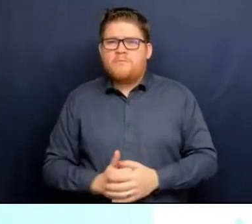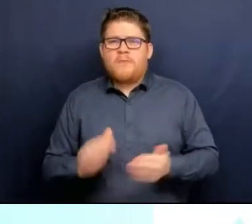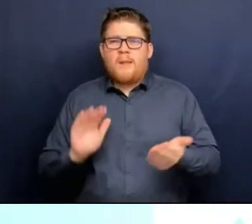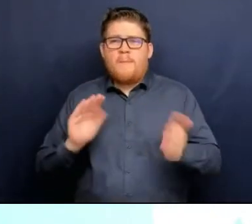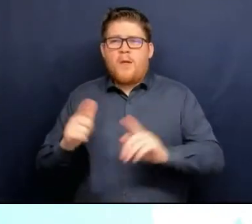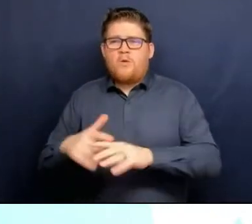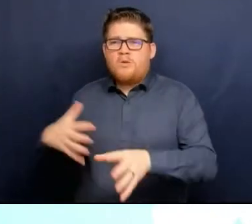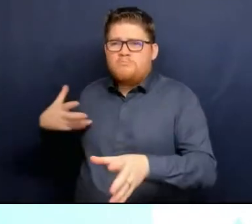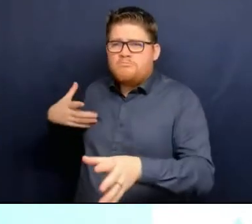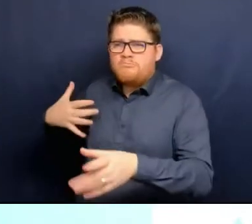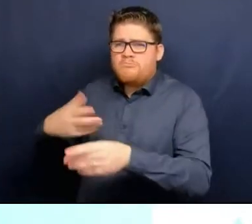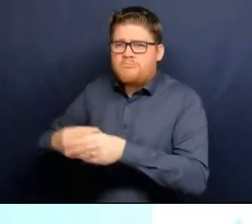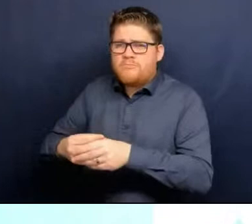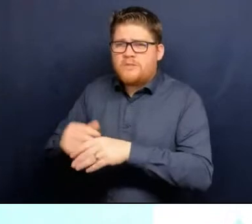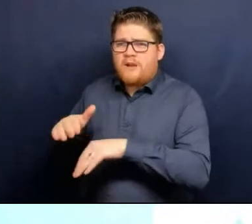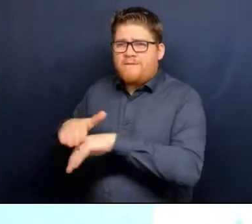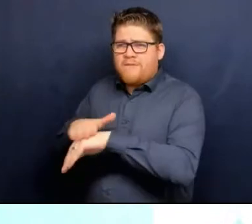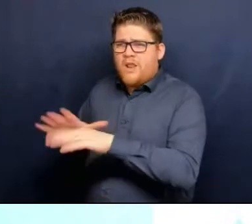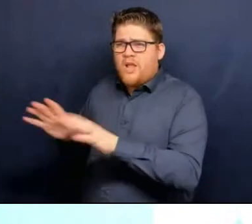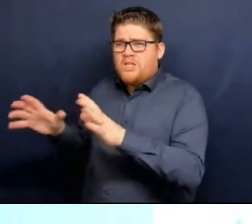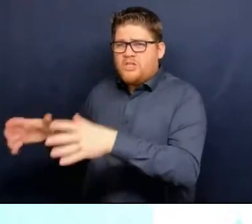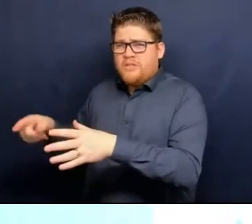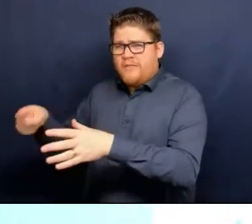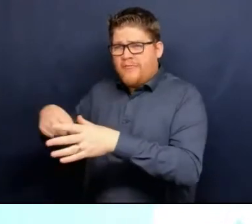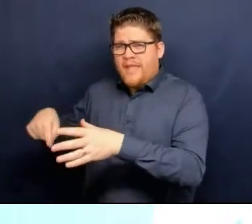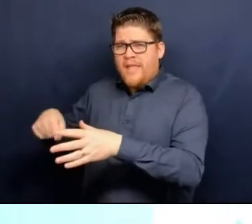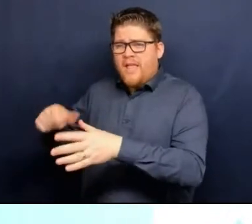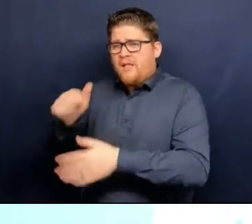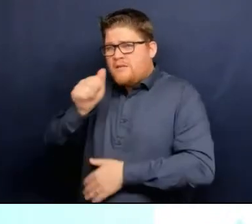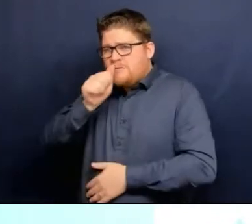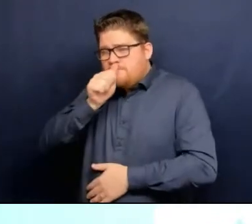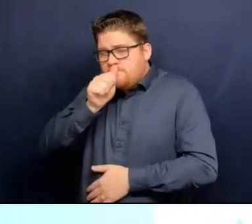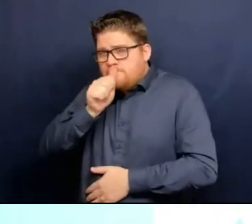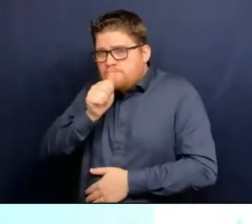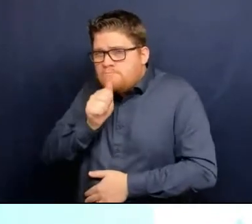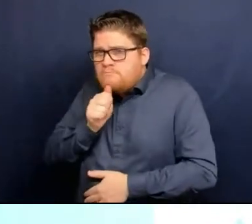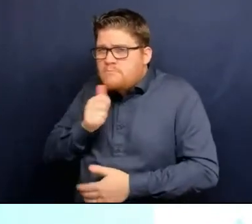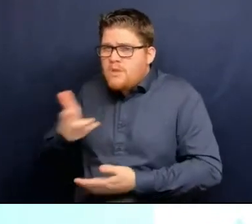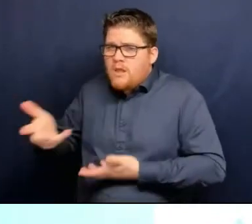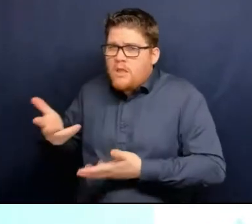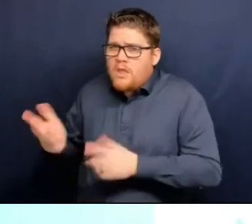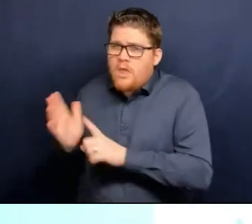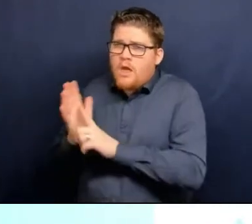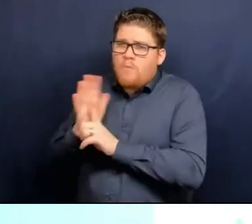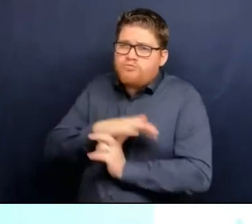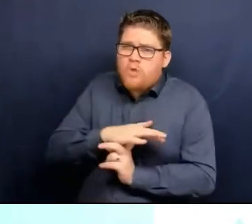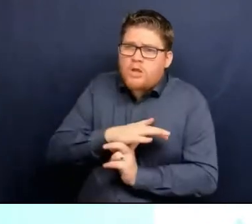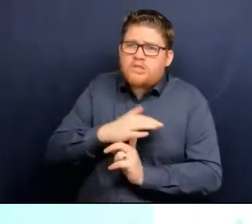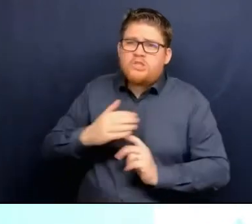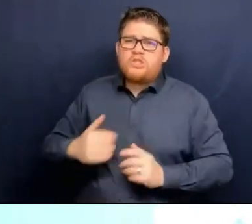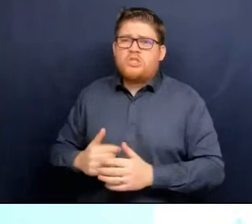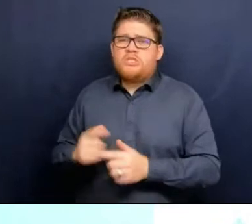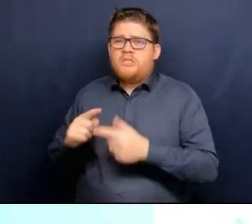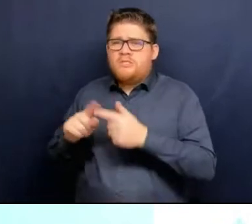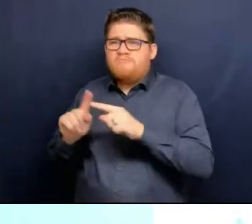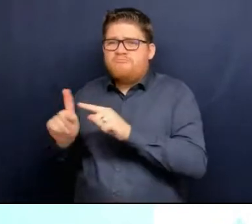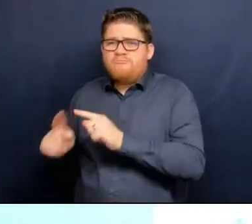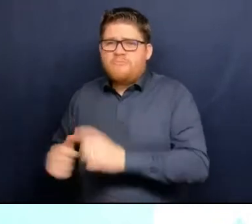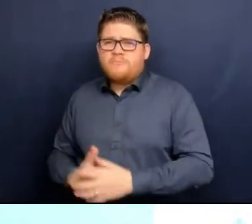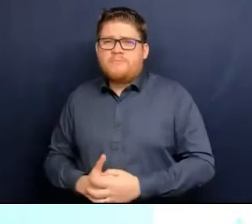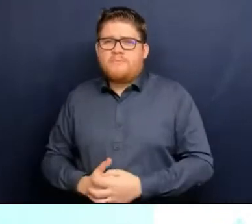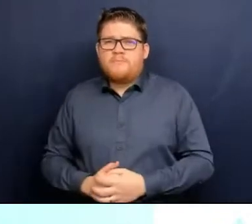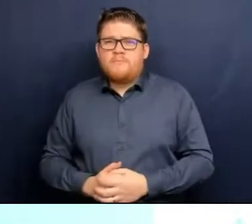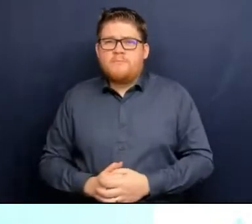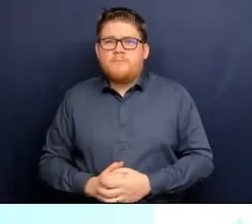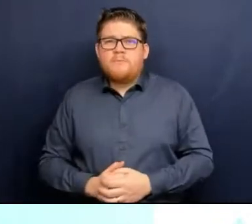hostility with the government of British Columbia and the government of Canada. Please don't misunderstand me. But there have been people for generations who have